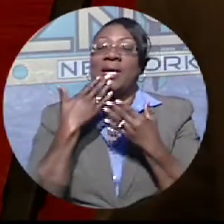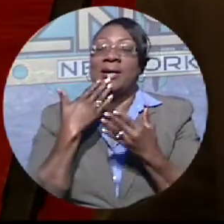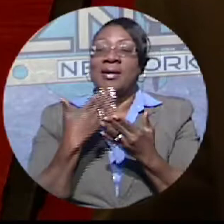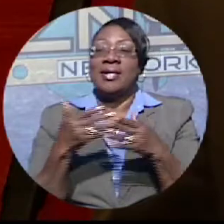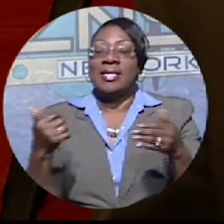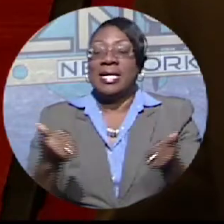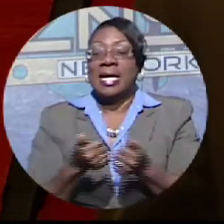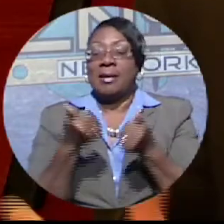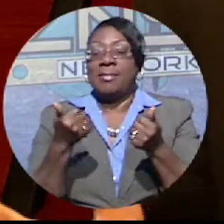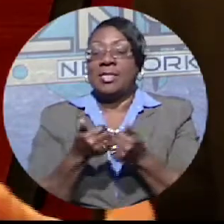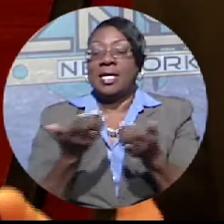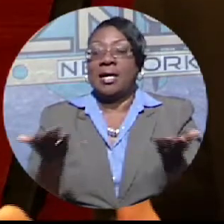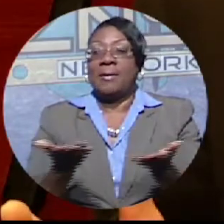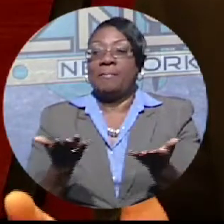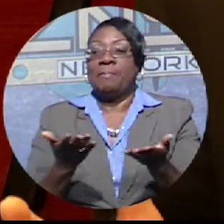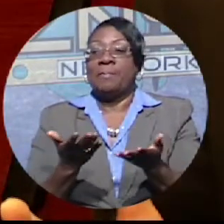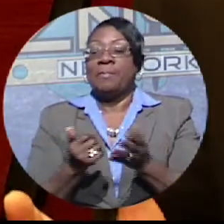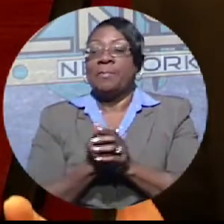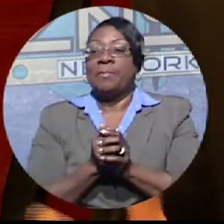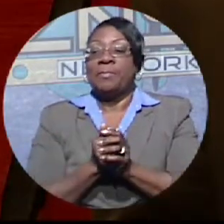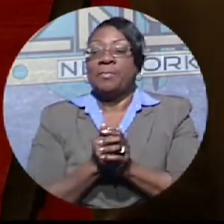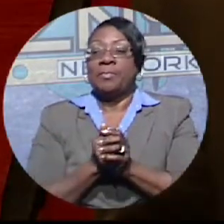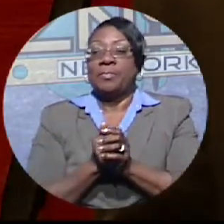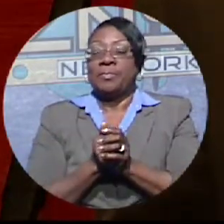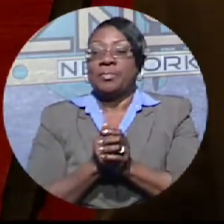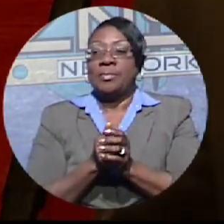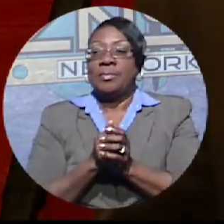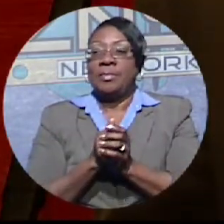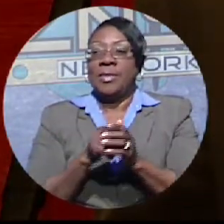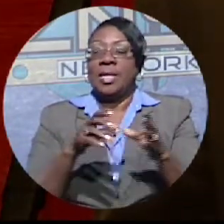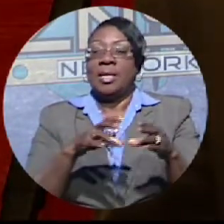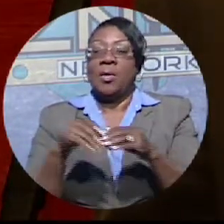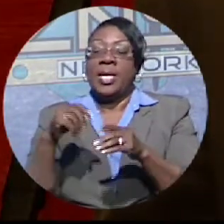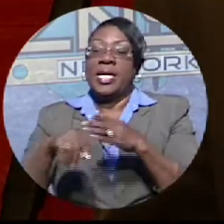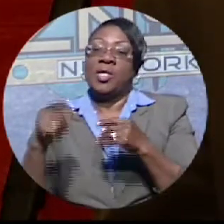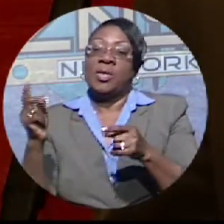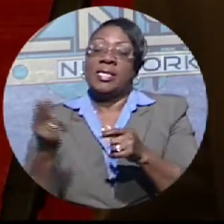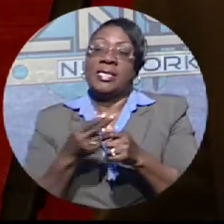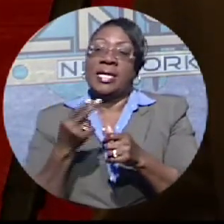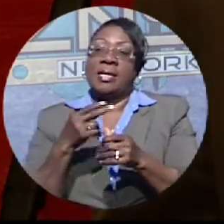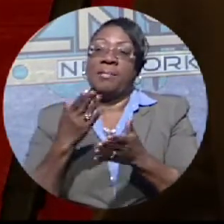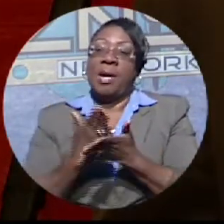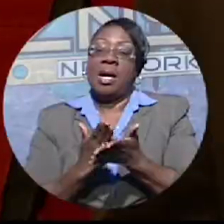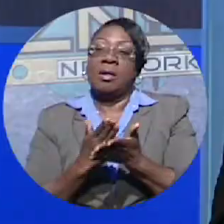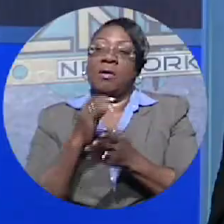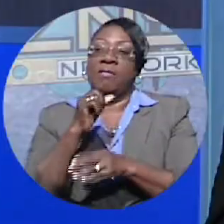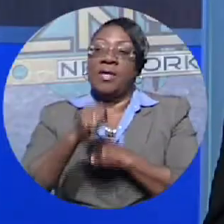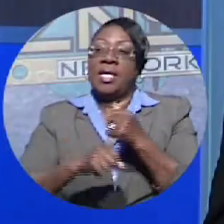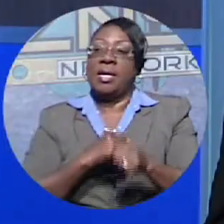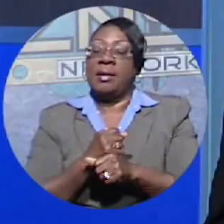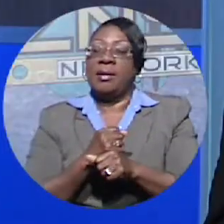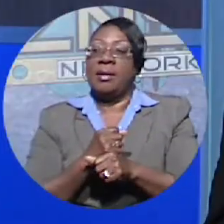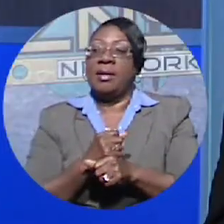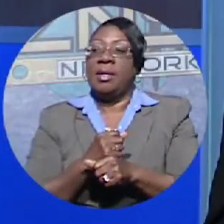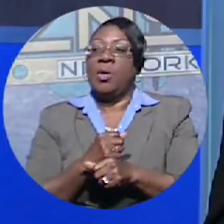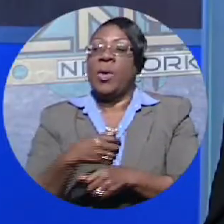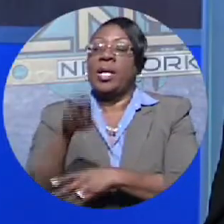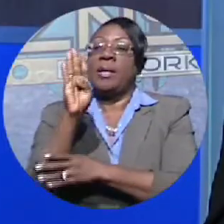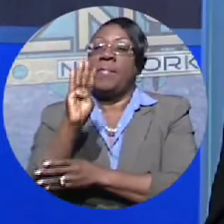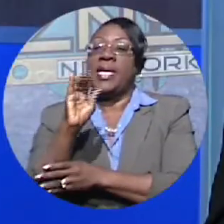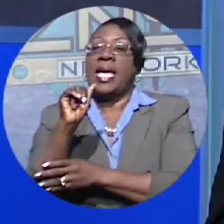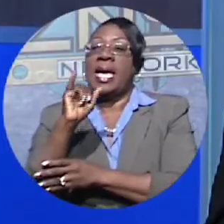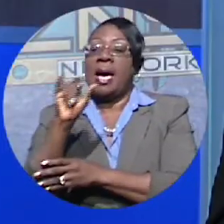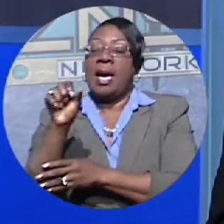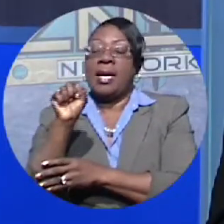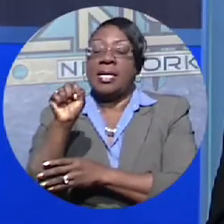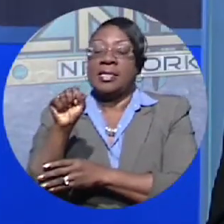schedule, at a key part of our schedule, frankly, leading into the second major of the year. Well, the BAISS